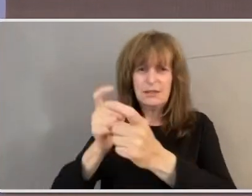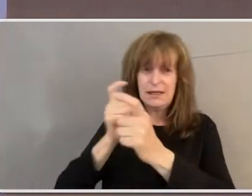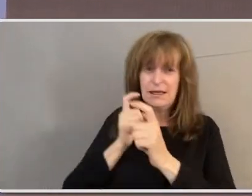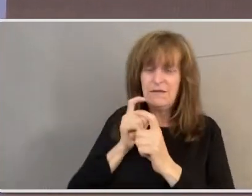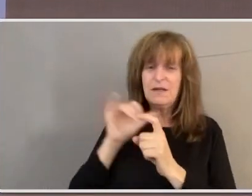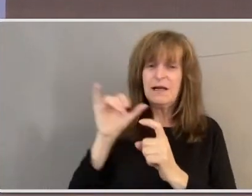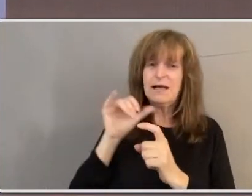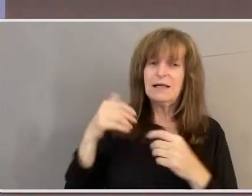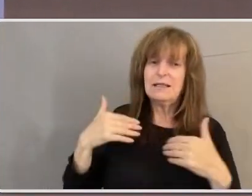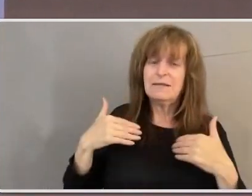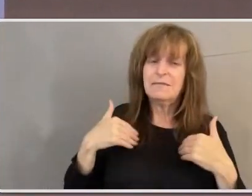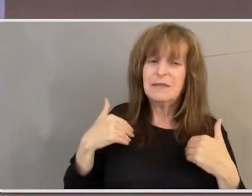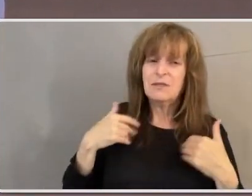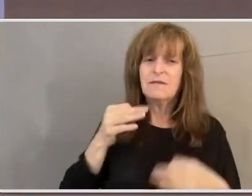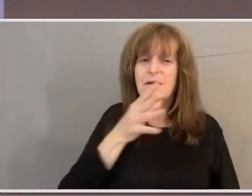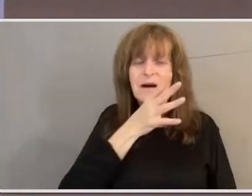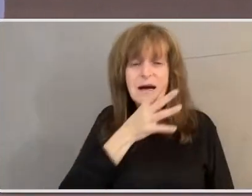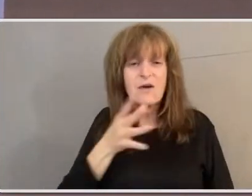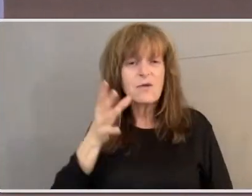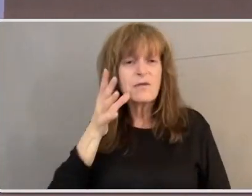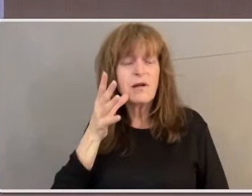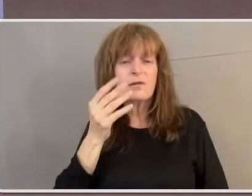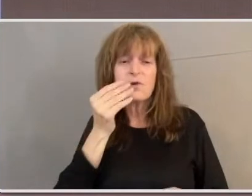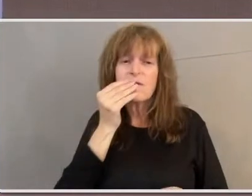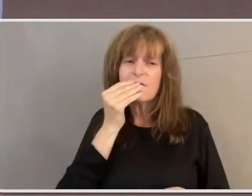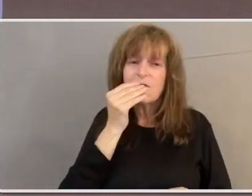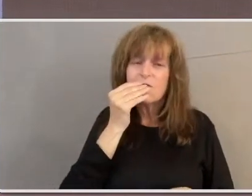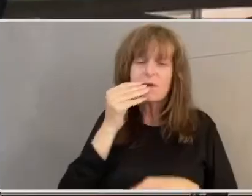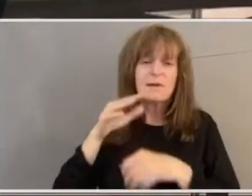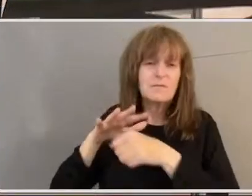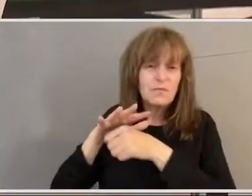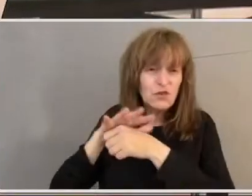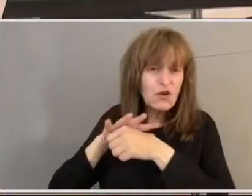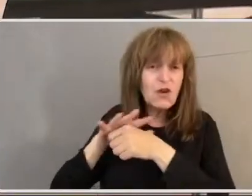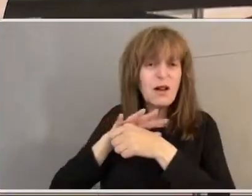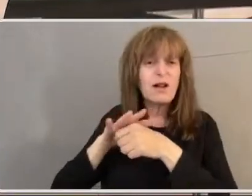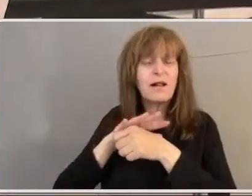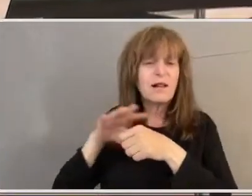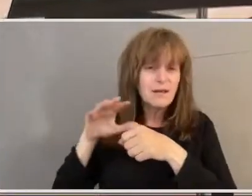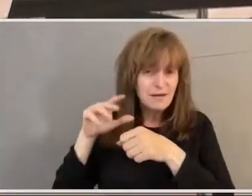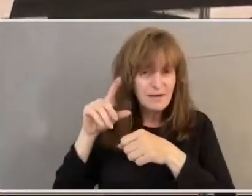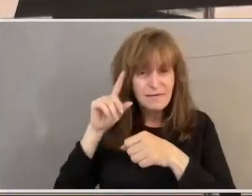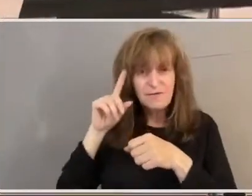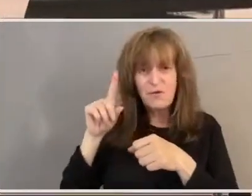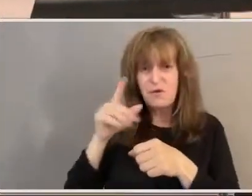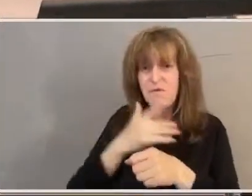Affairs for the Province of Ontario. So help me God.